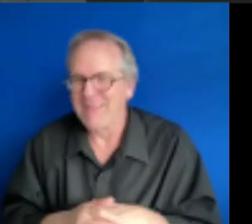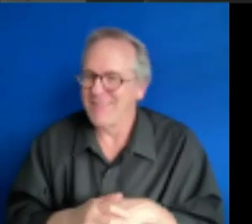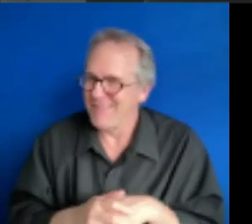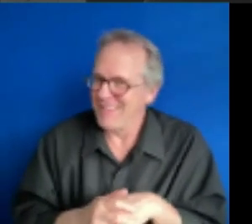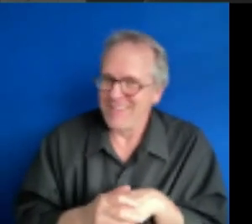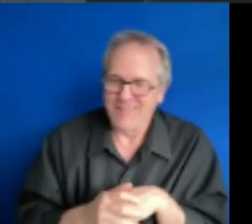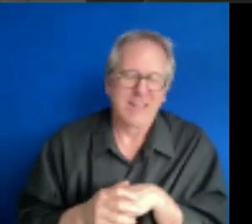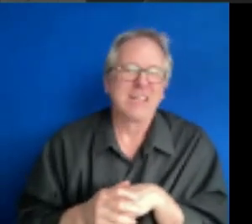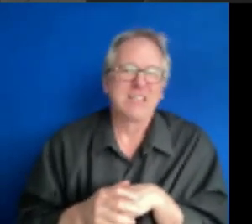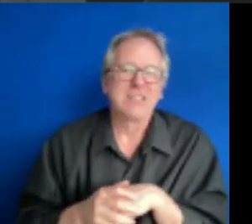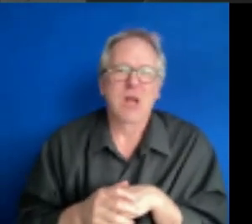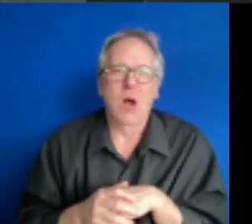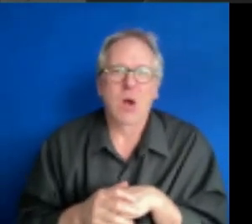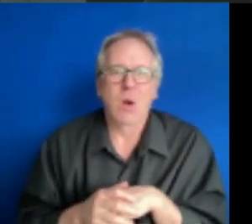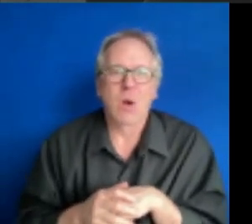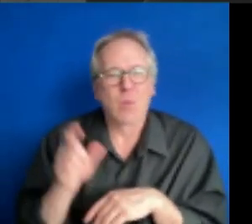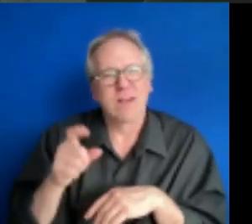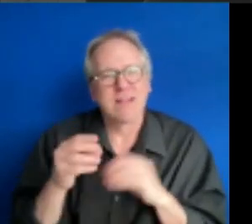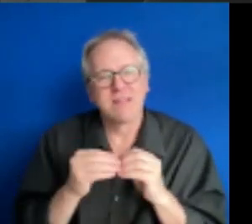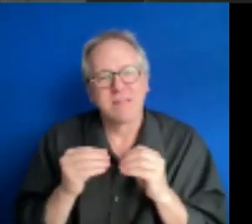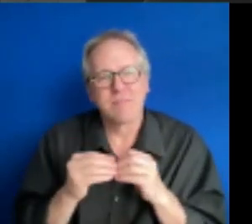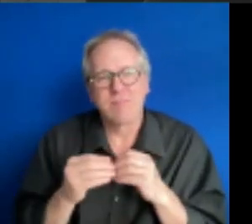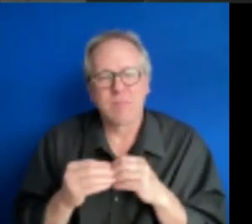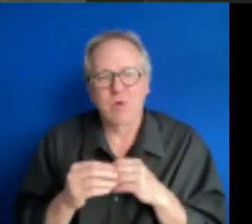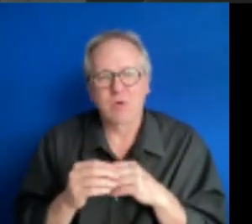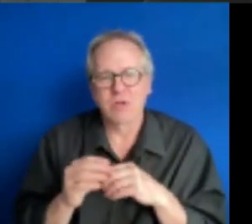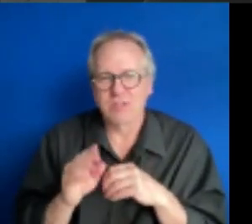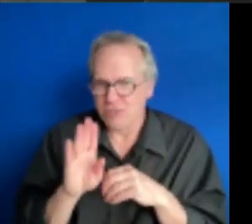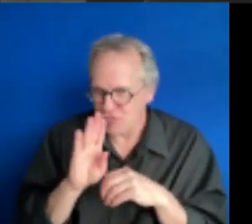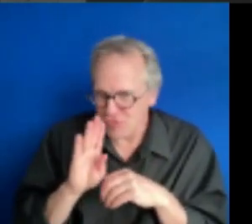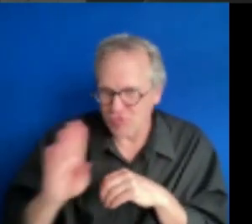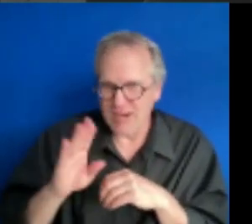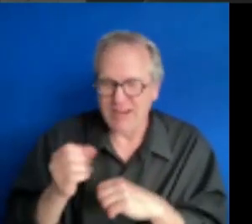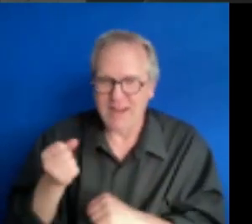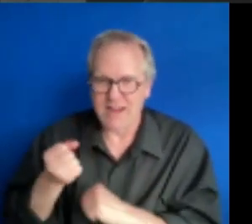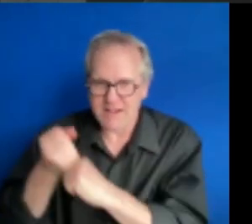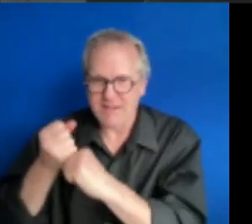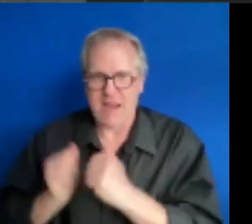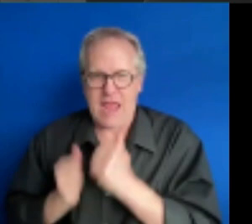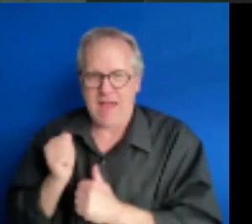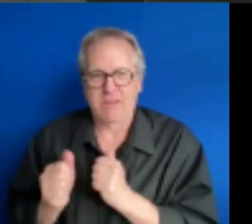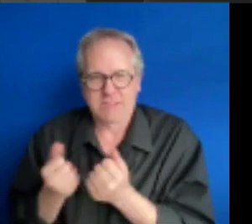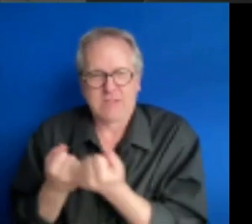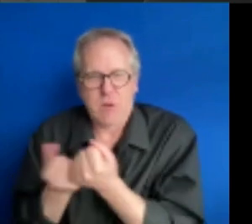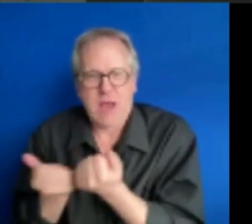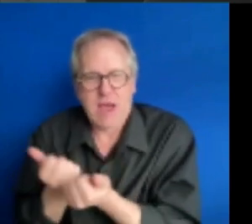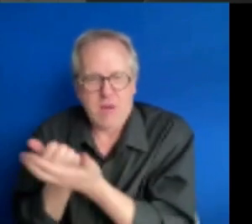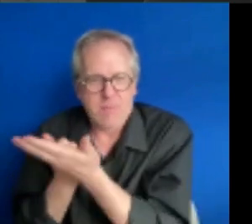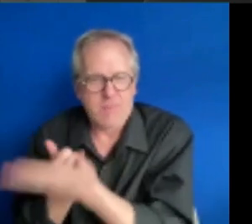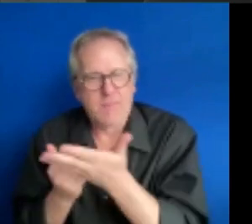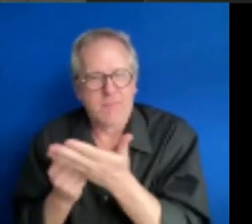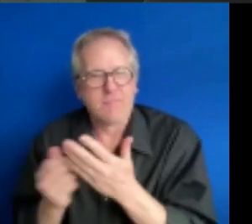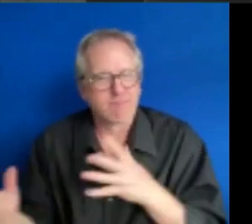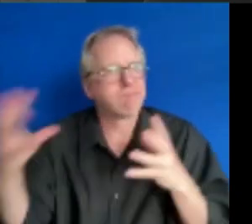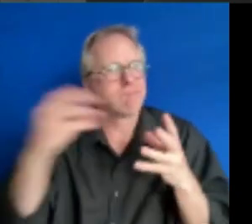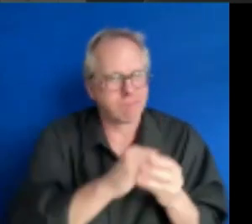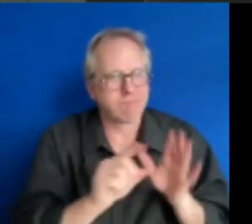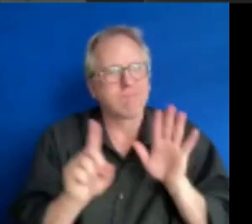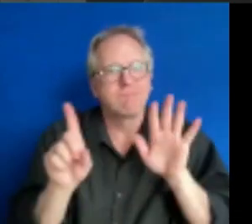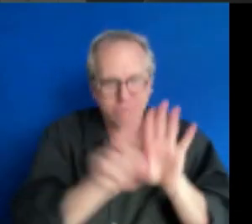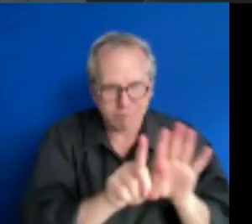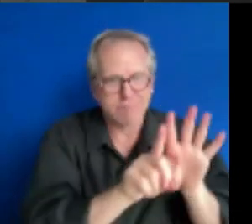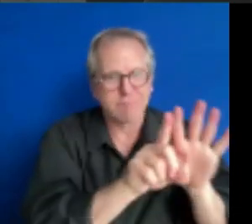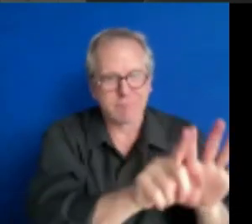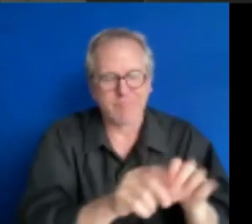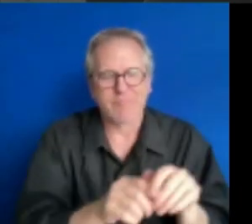that we need to see more and more direct advocacy. That is something that we've not done so great on, but I do see especially